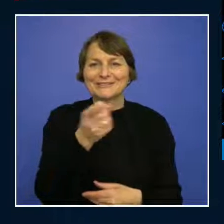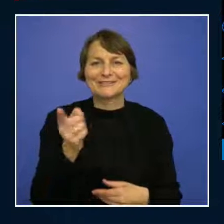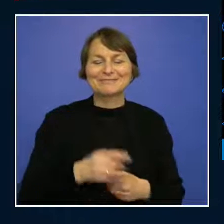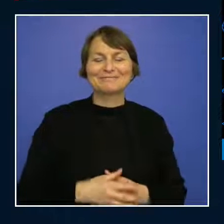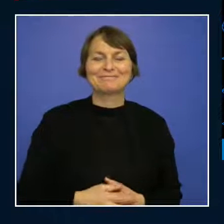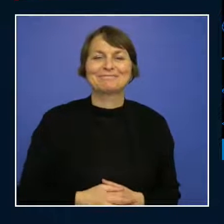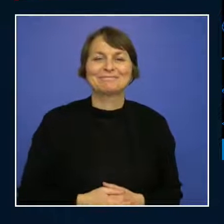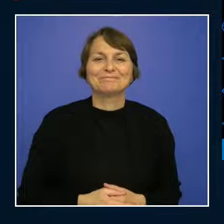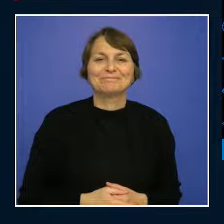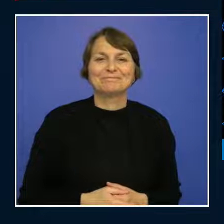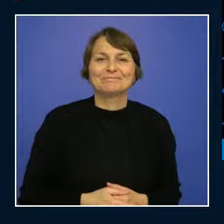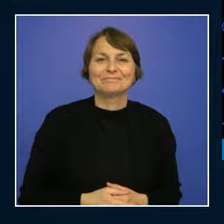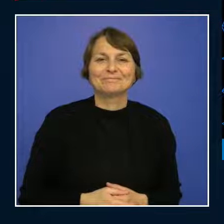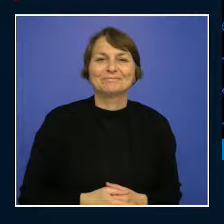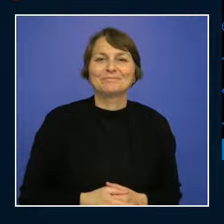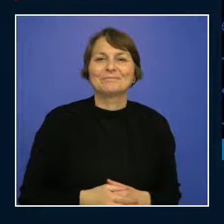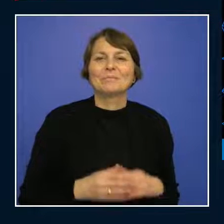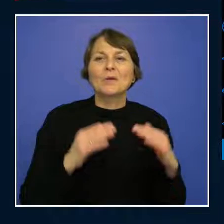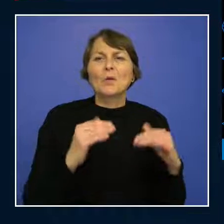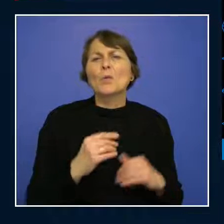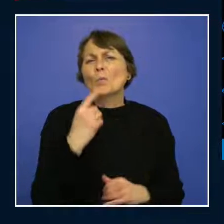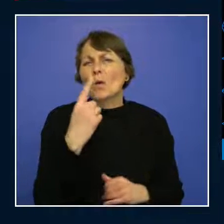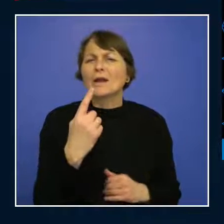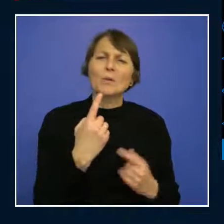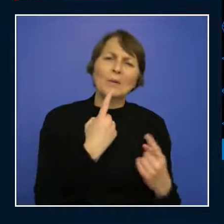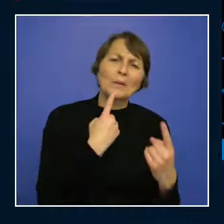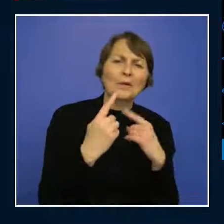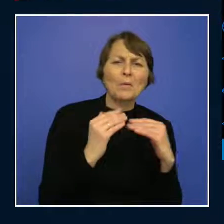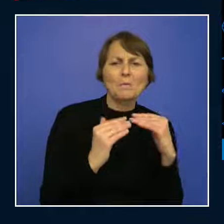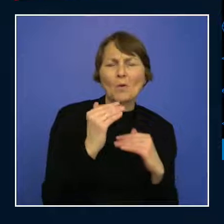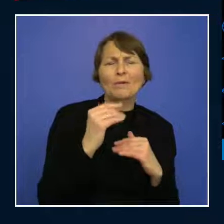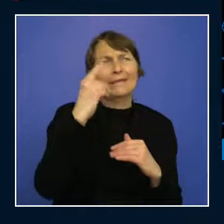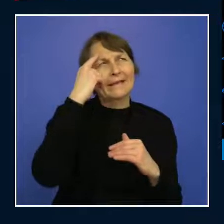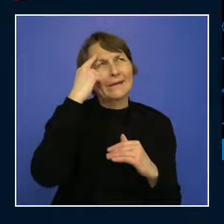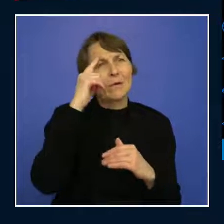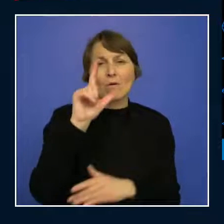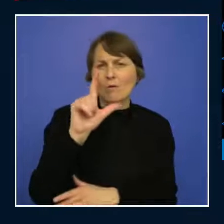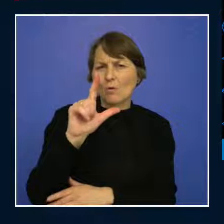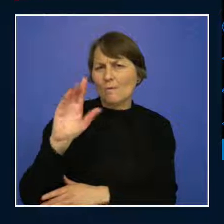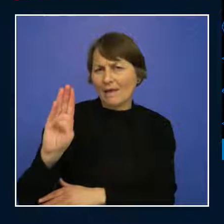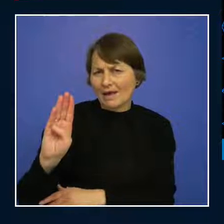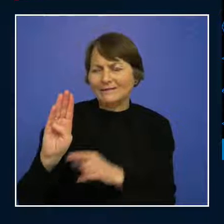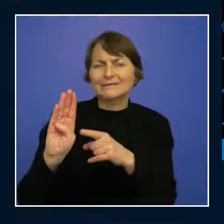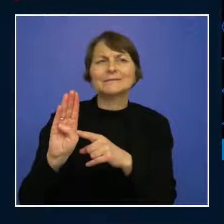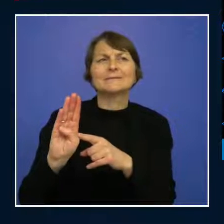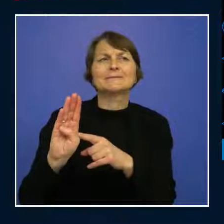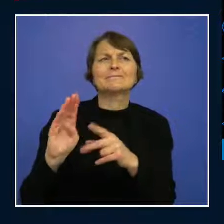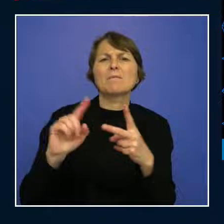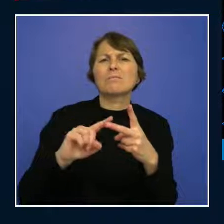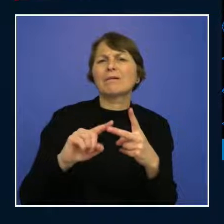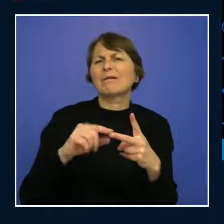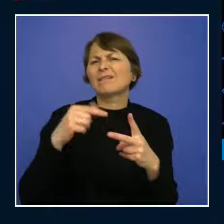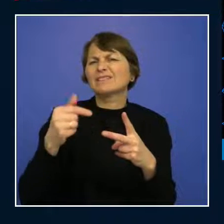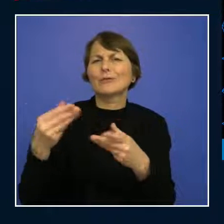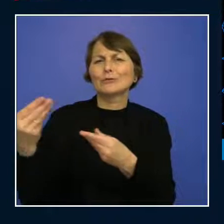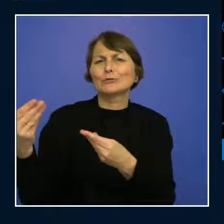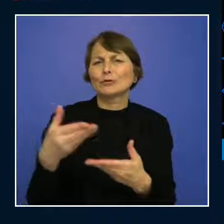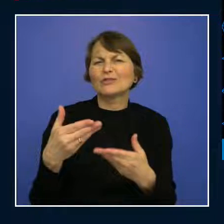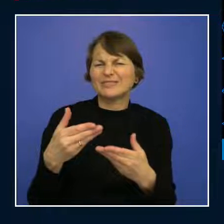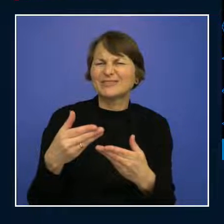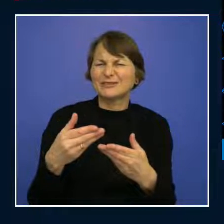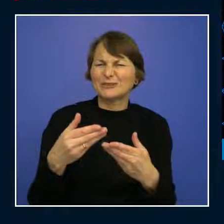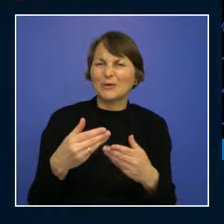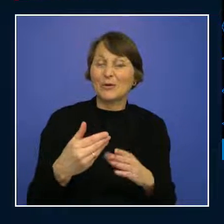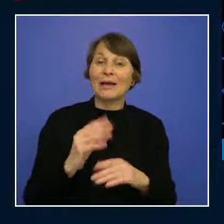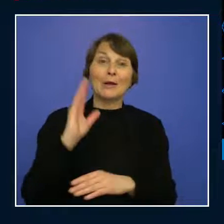and going beyond that load balancing and thinking about some of the other services that we saw in that fourth quadrant right at the very start of